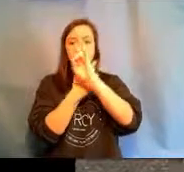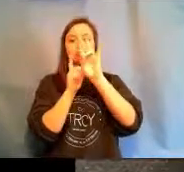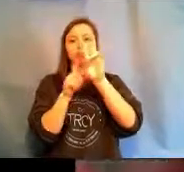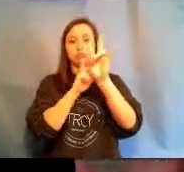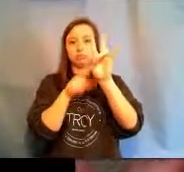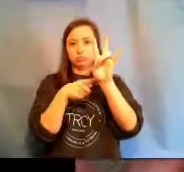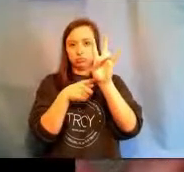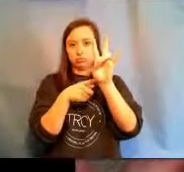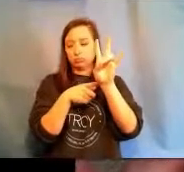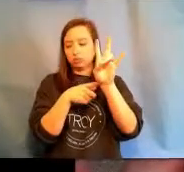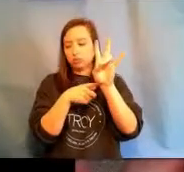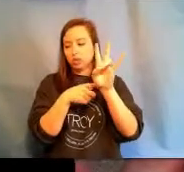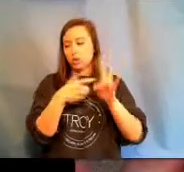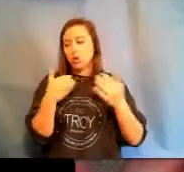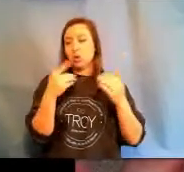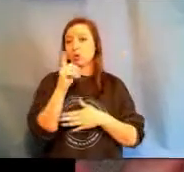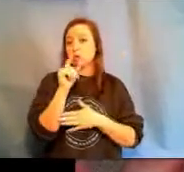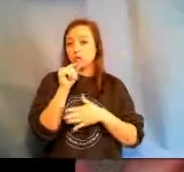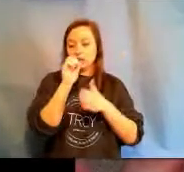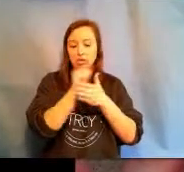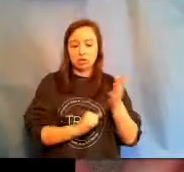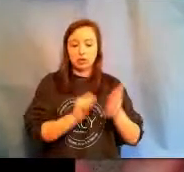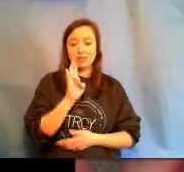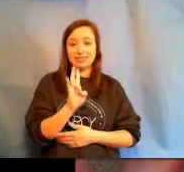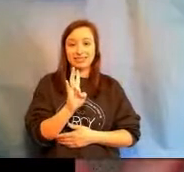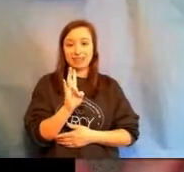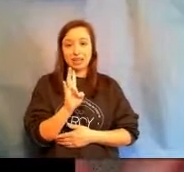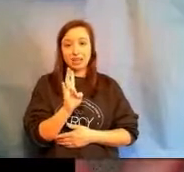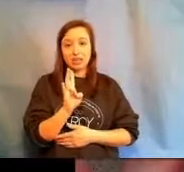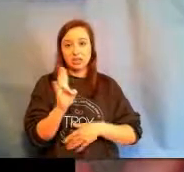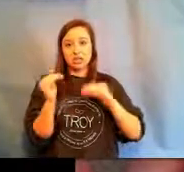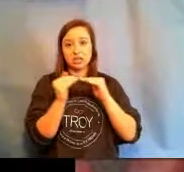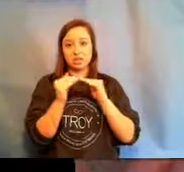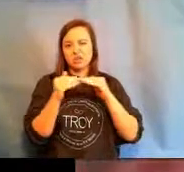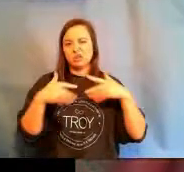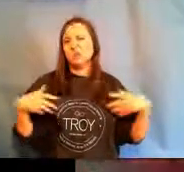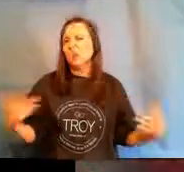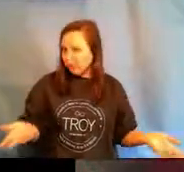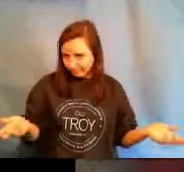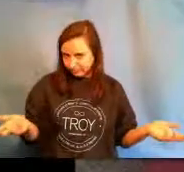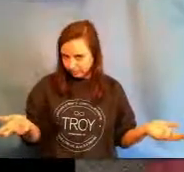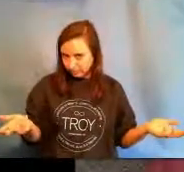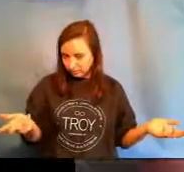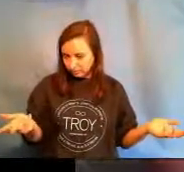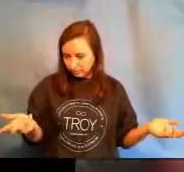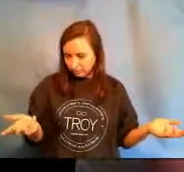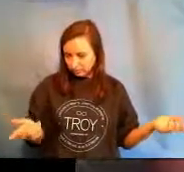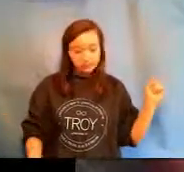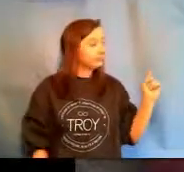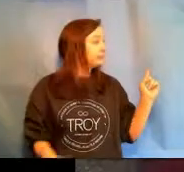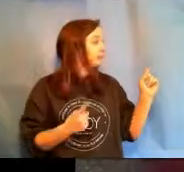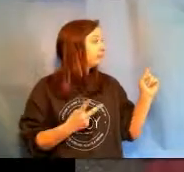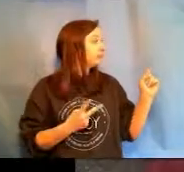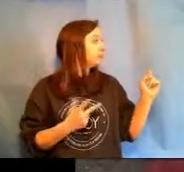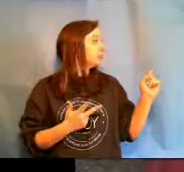So I'm going to have 20 take away 7 equals something. So now let's draw our circles.